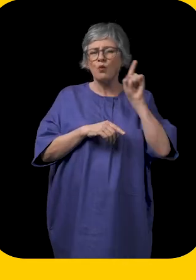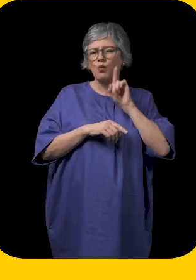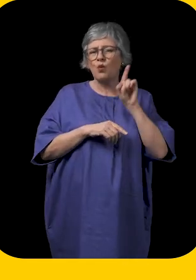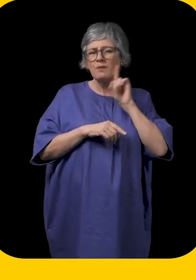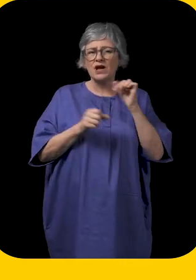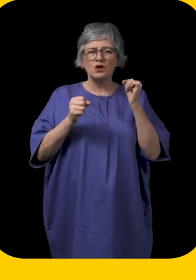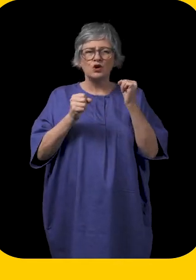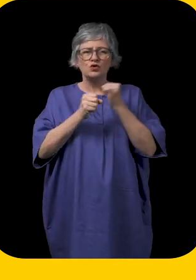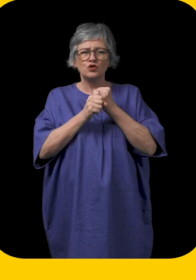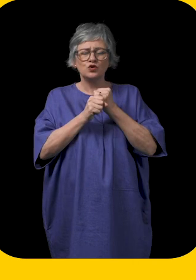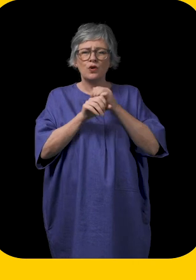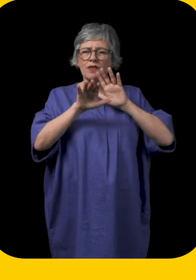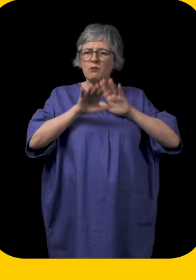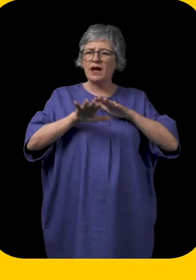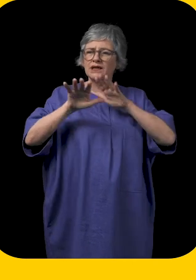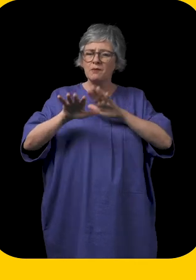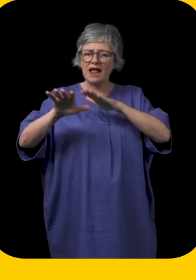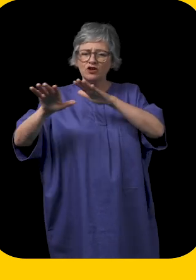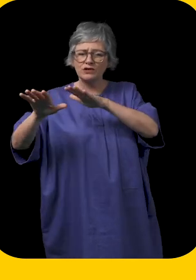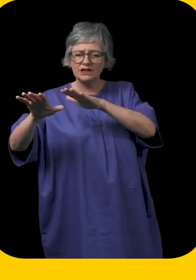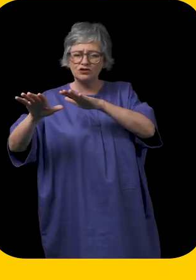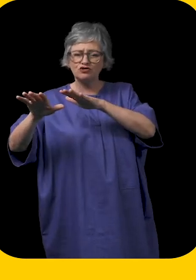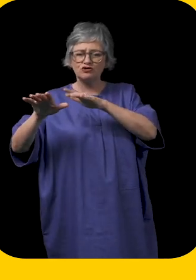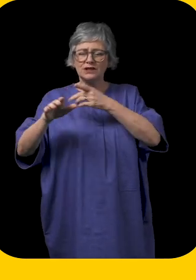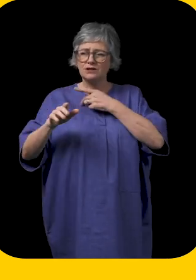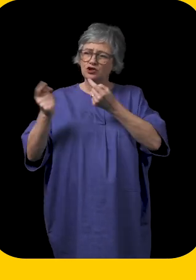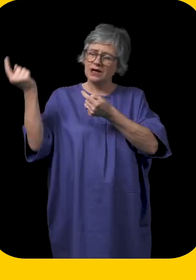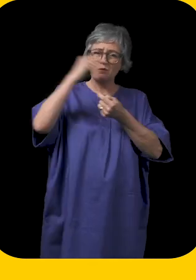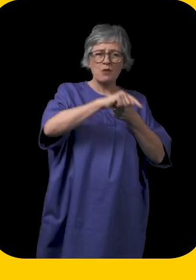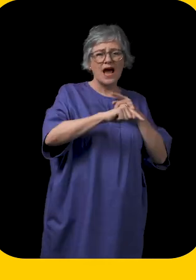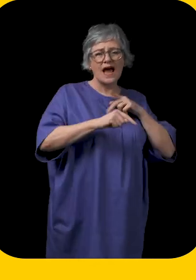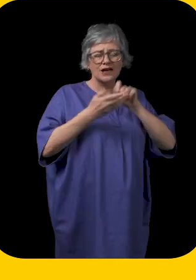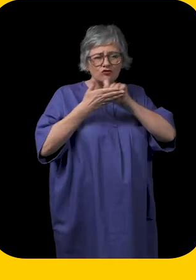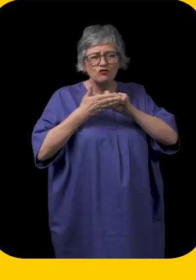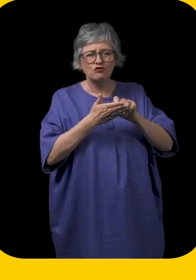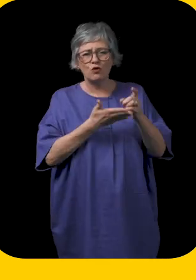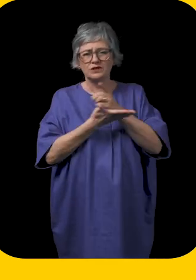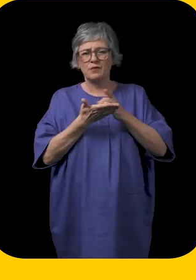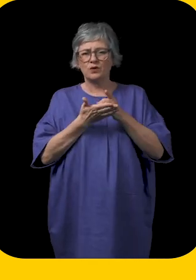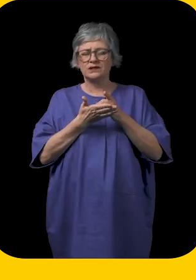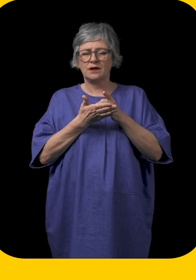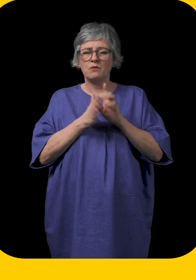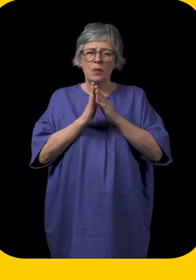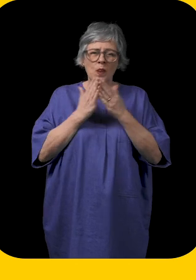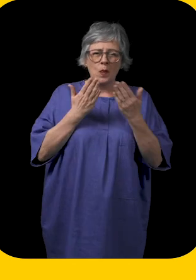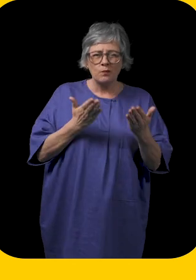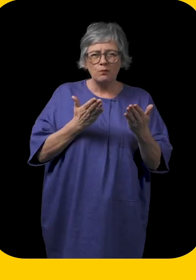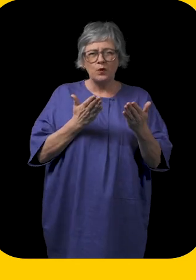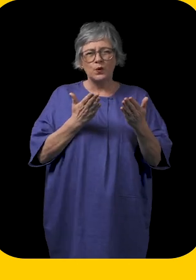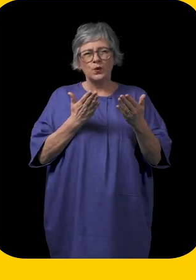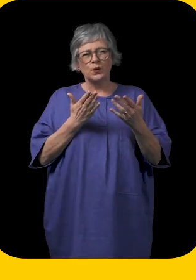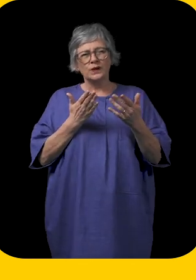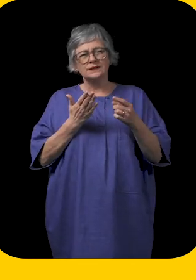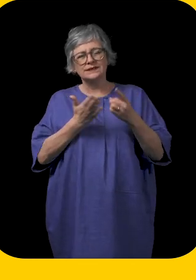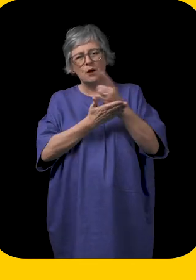woman to do the pilgrimage in Mecca, and she came back and wrote about it. So the book is all about